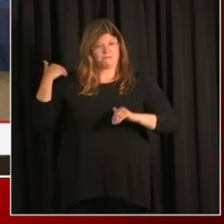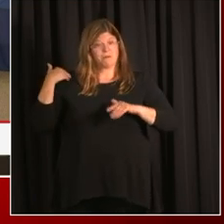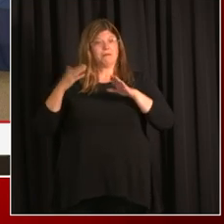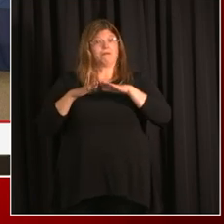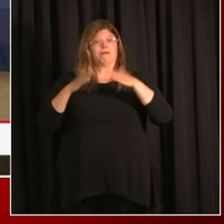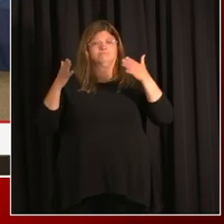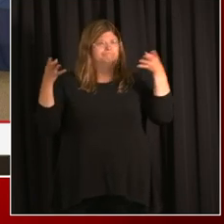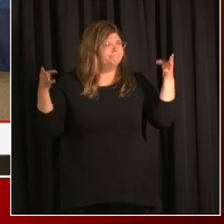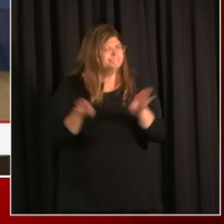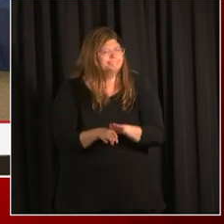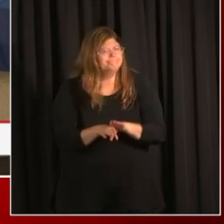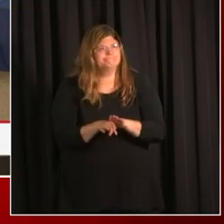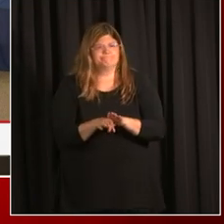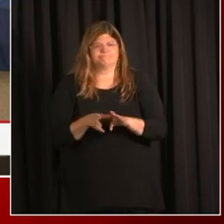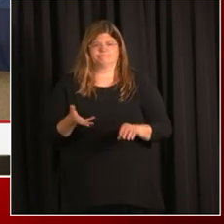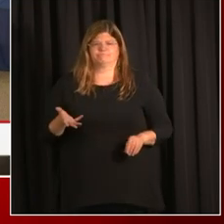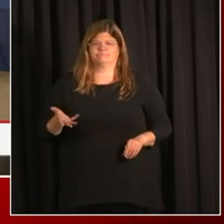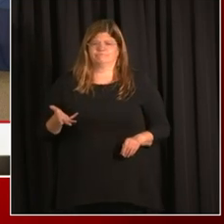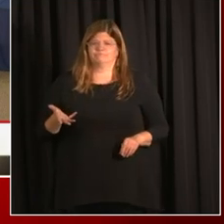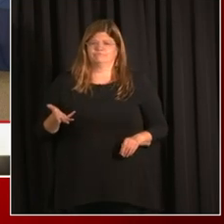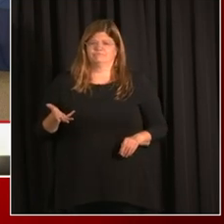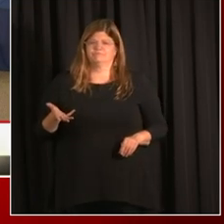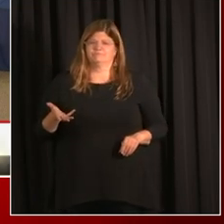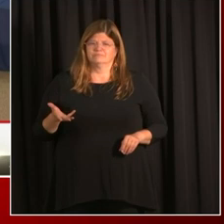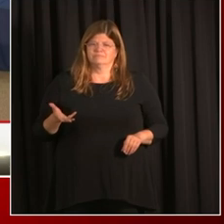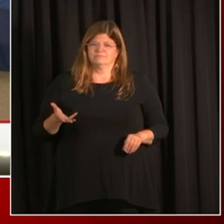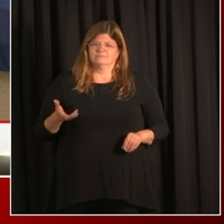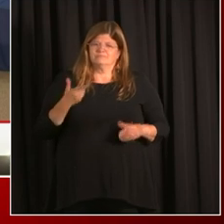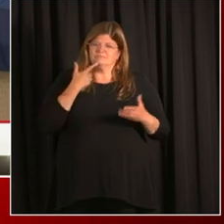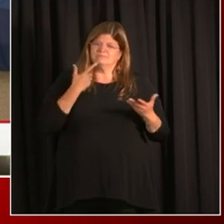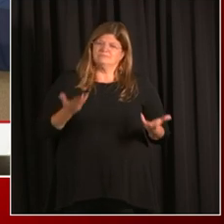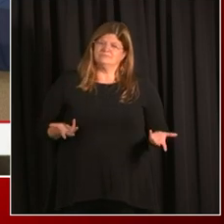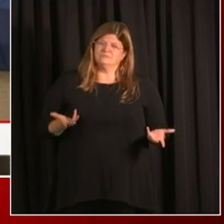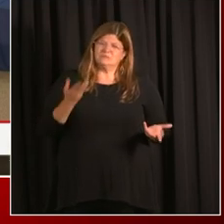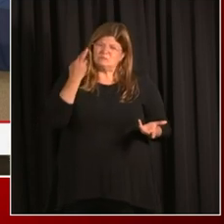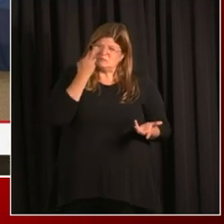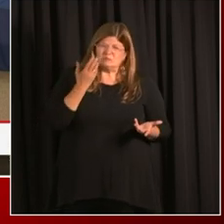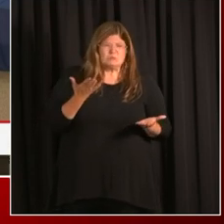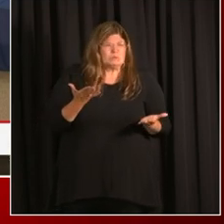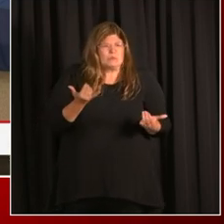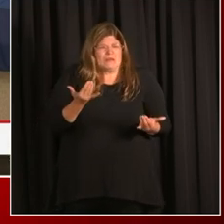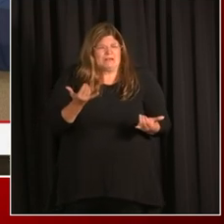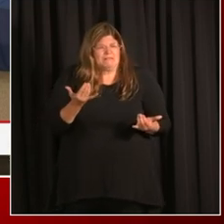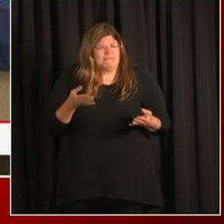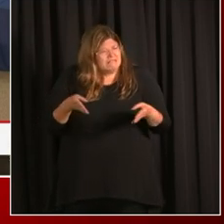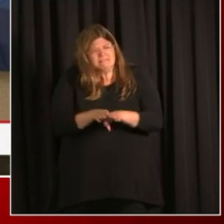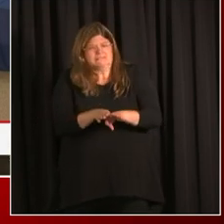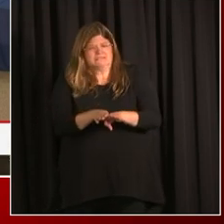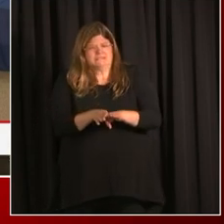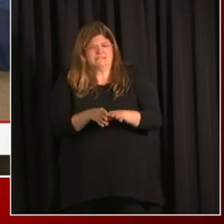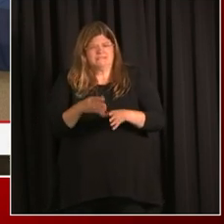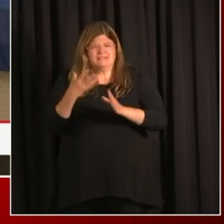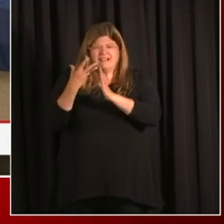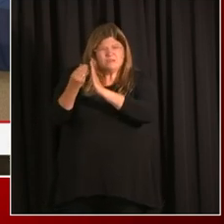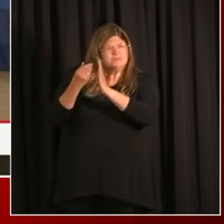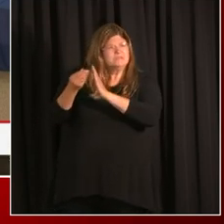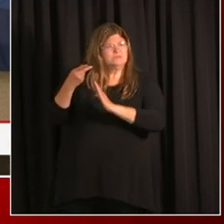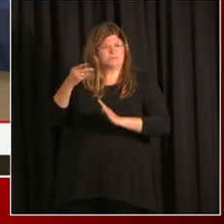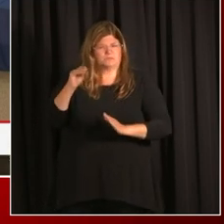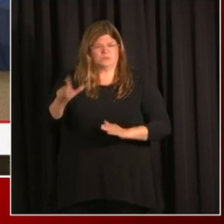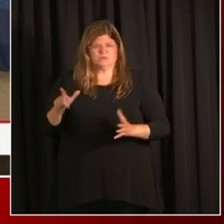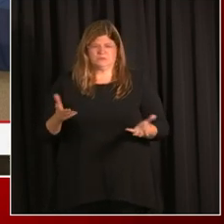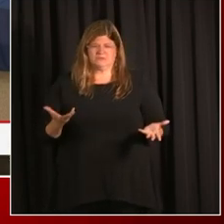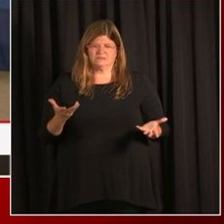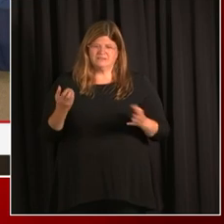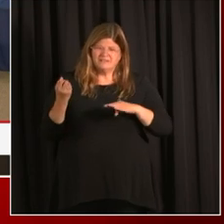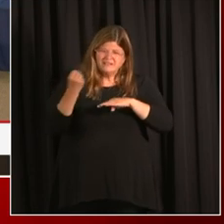and then they were closed down again. What was the reason for closing the pools, outdoor pools down